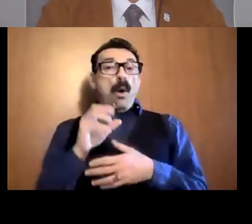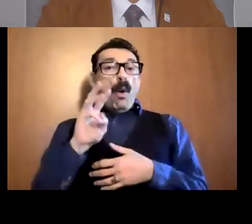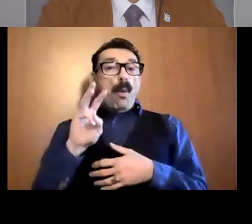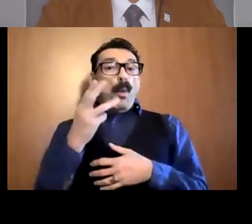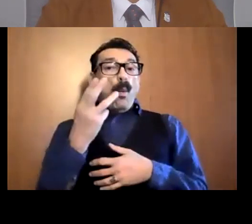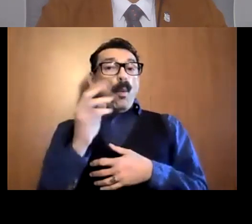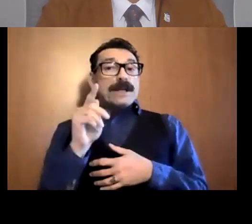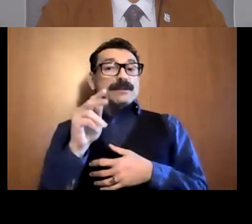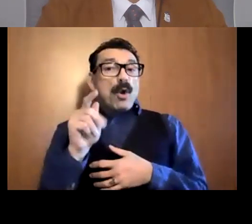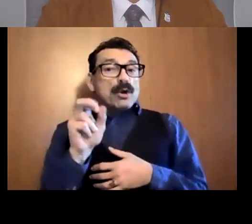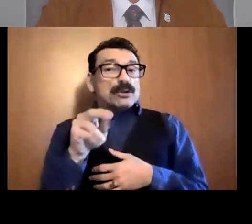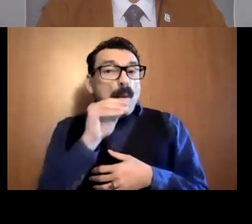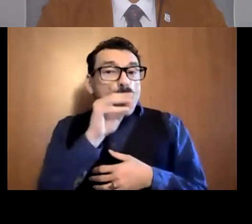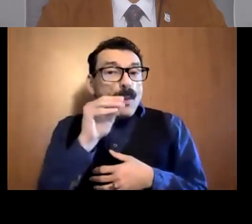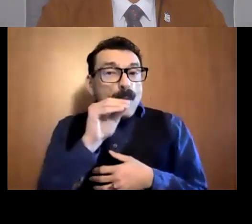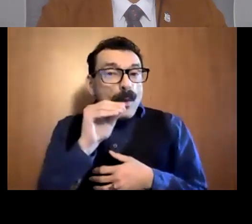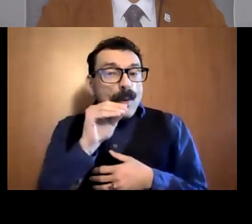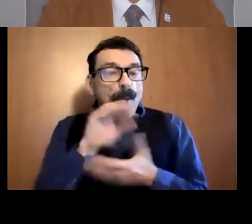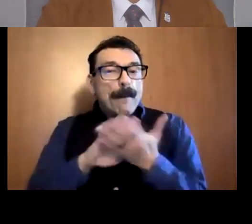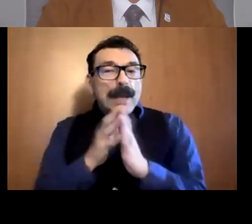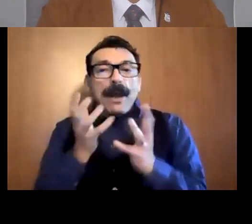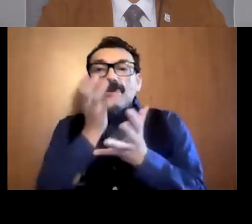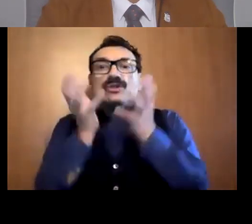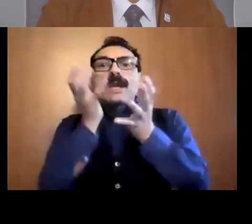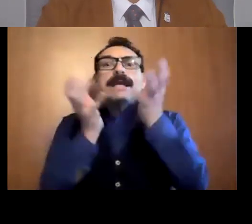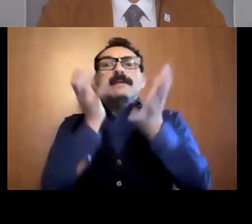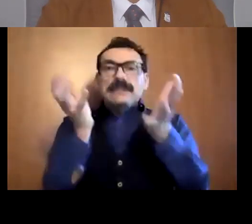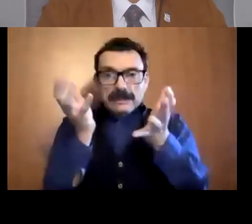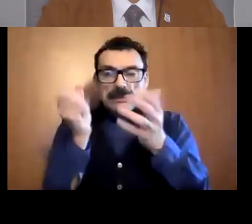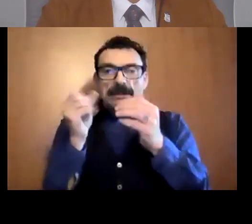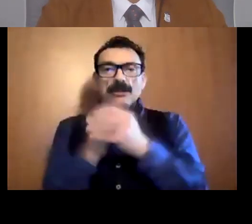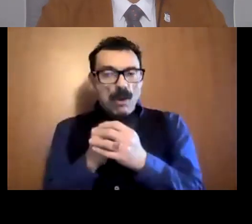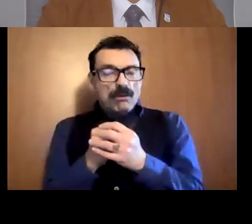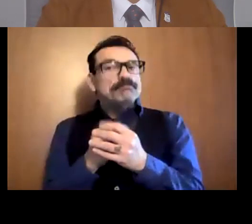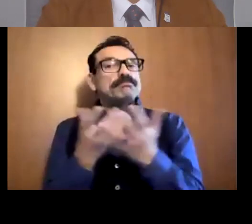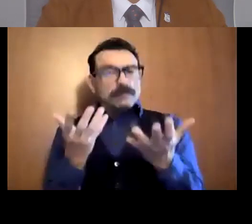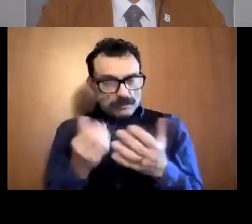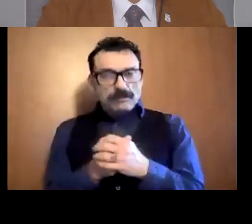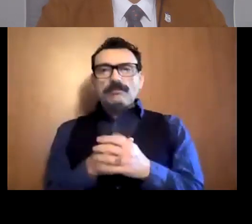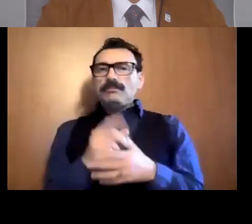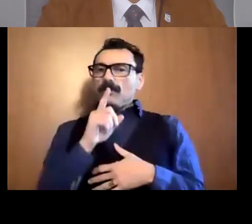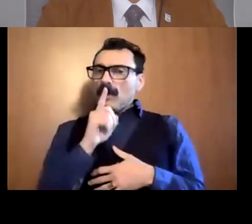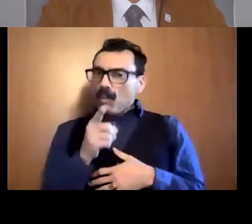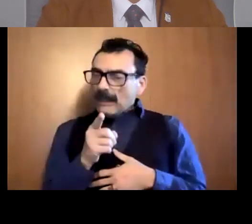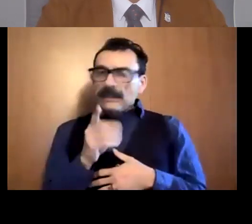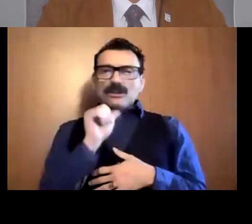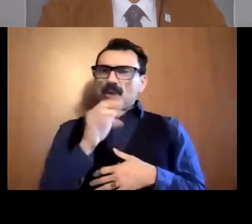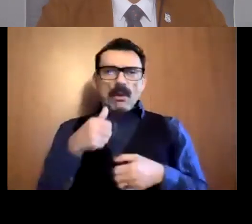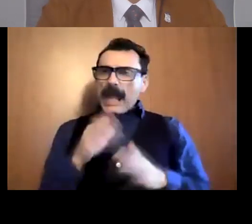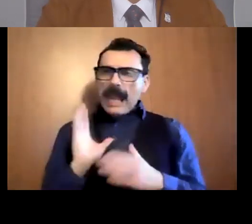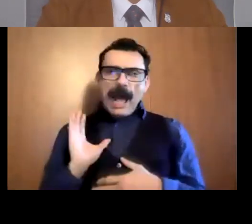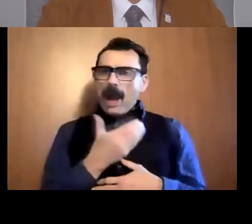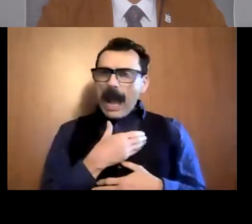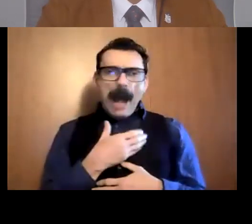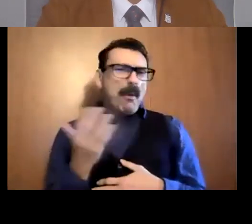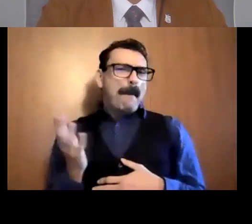if we can just sometimes just sit back and reflect, and then do not allow our past to define who we are, because then that